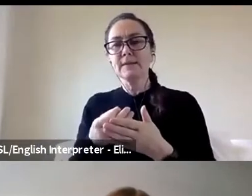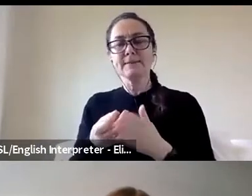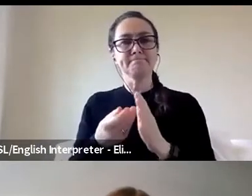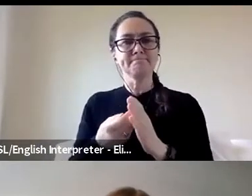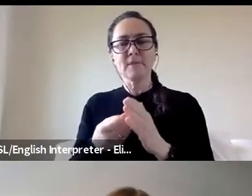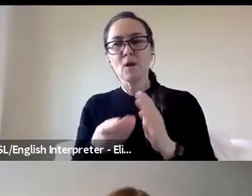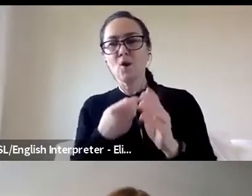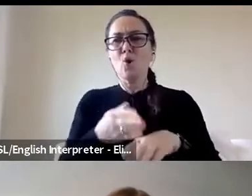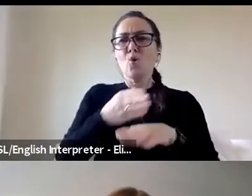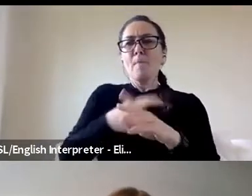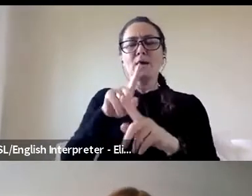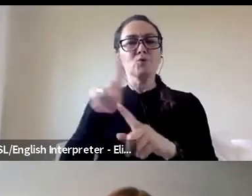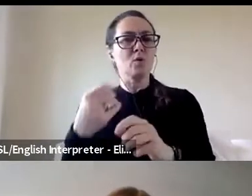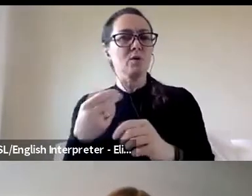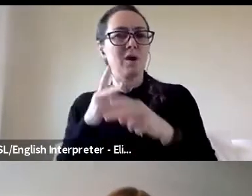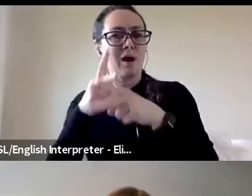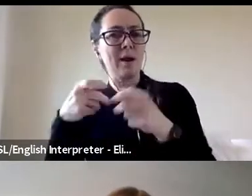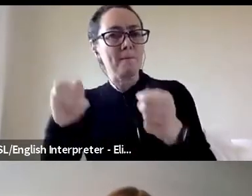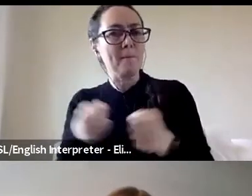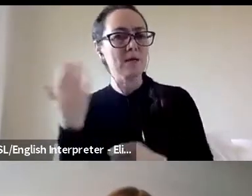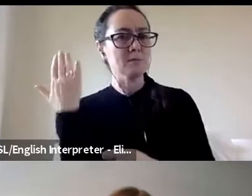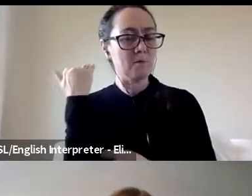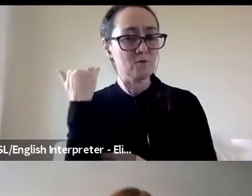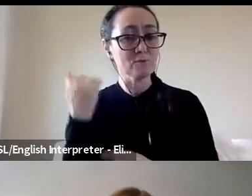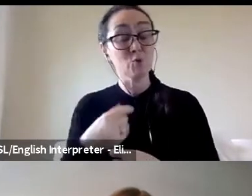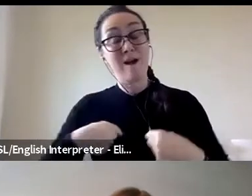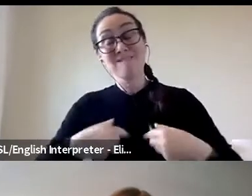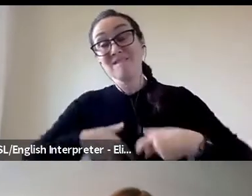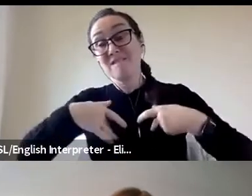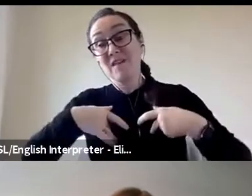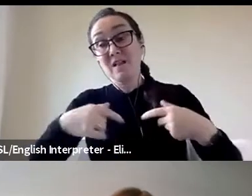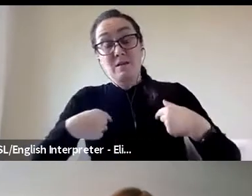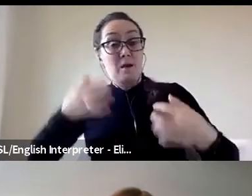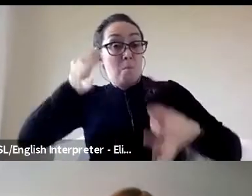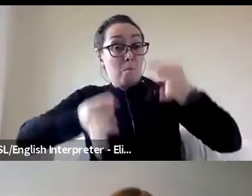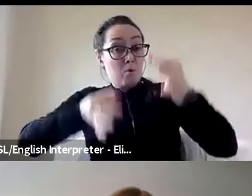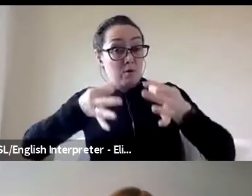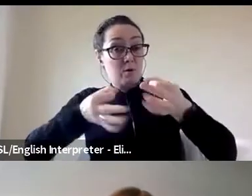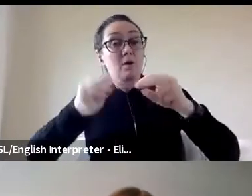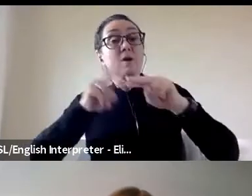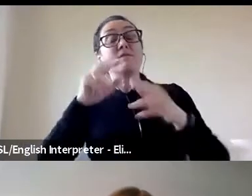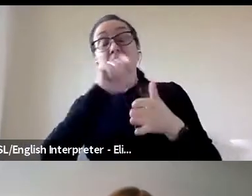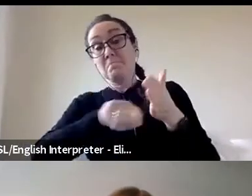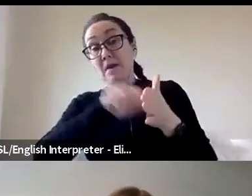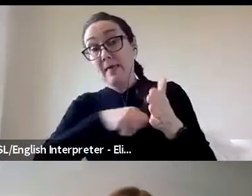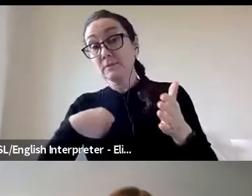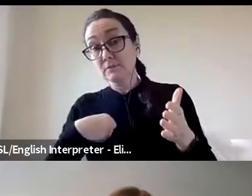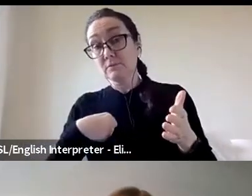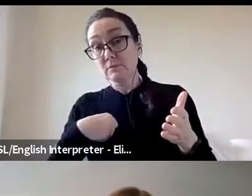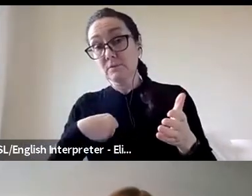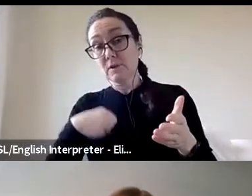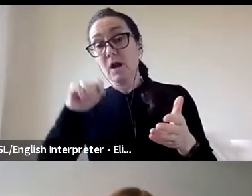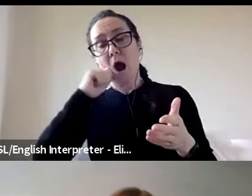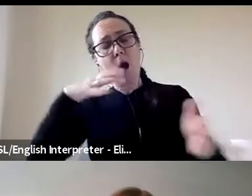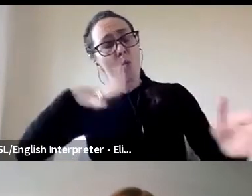families. And so I think as a politician, if elected, one of the key things I would want to know is,